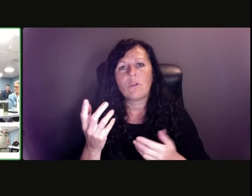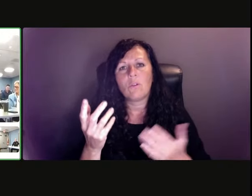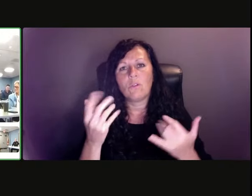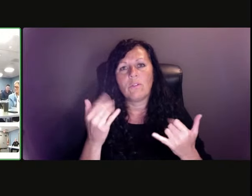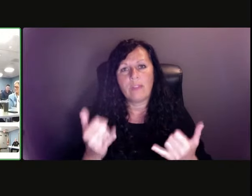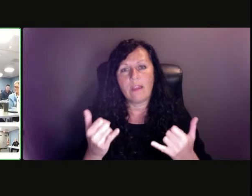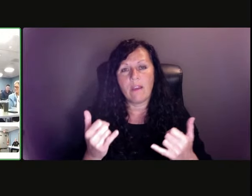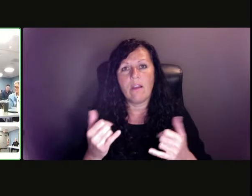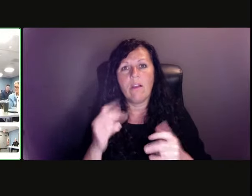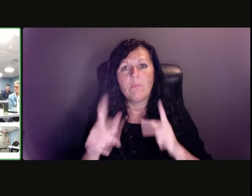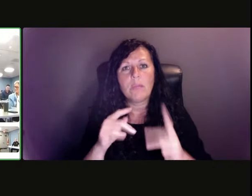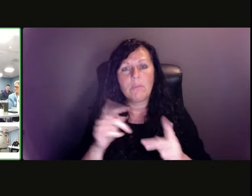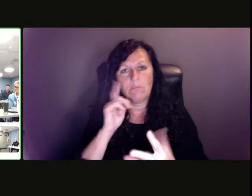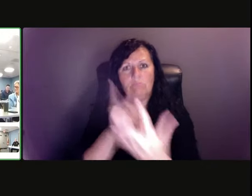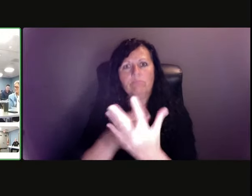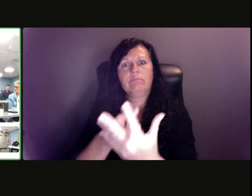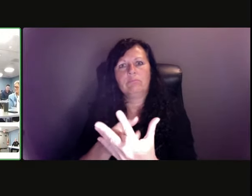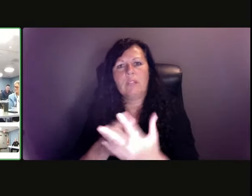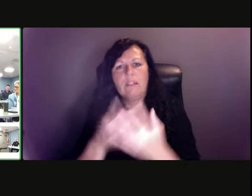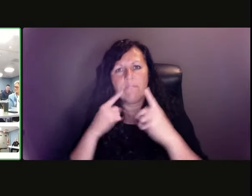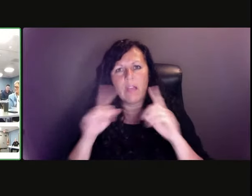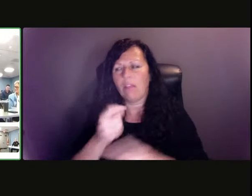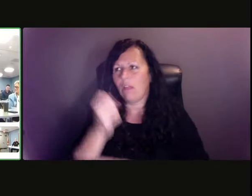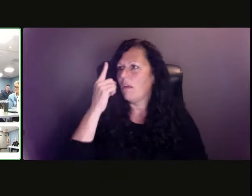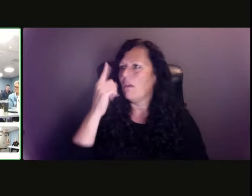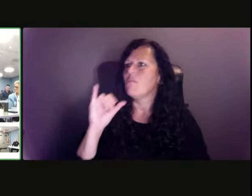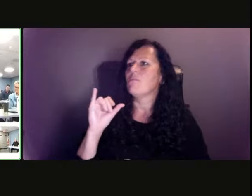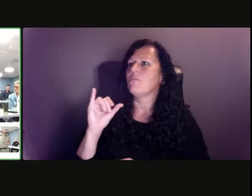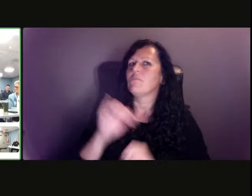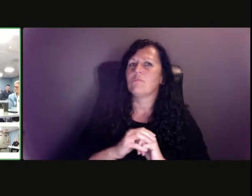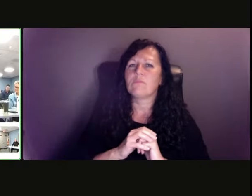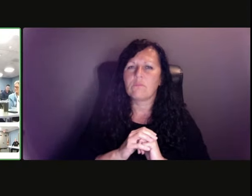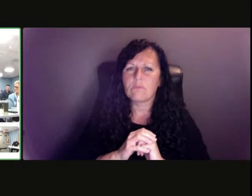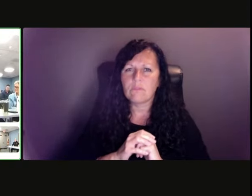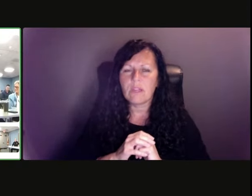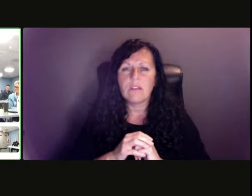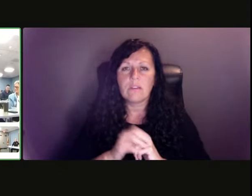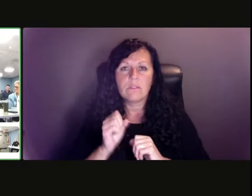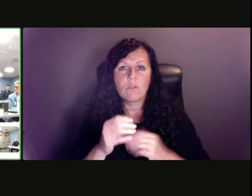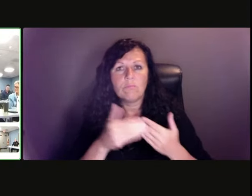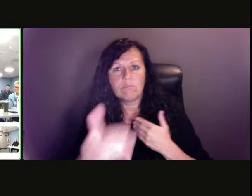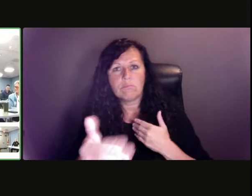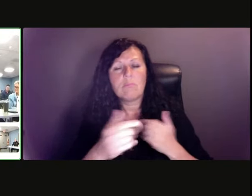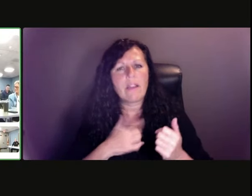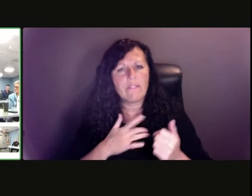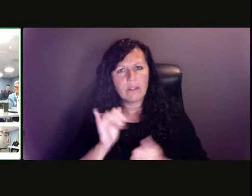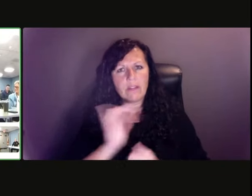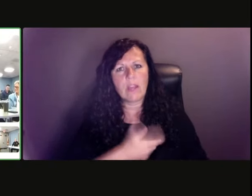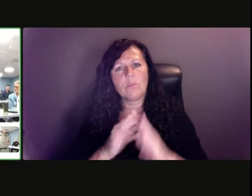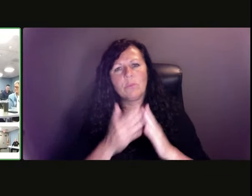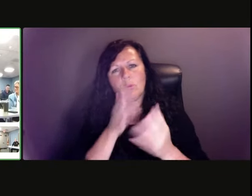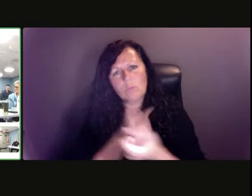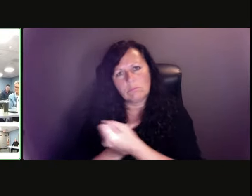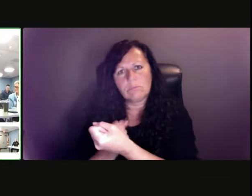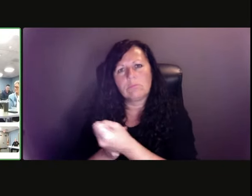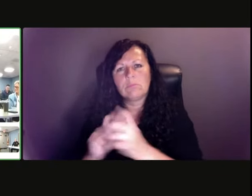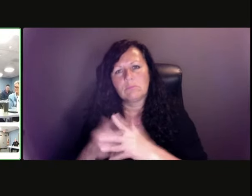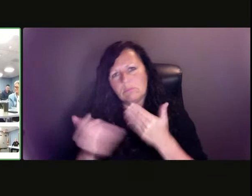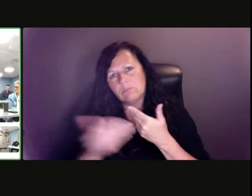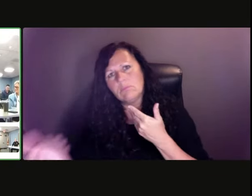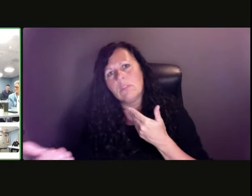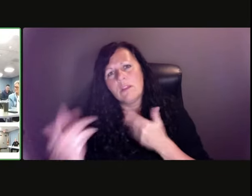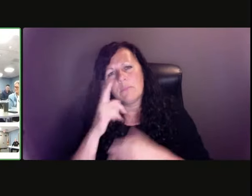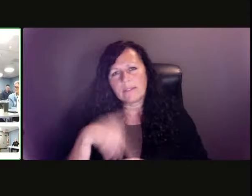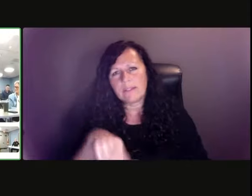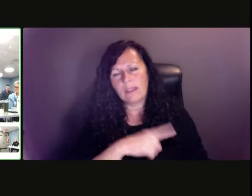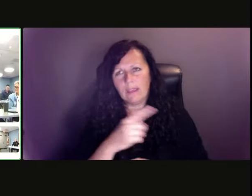finally been received. And I think that we will see the support our community now understands we